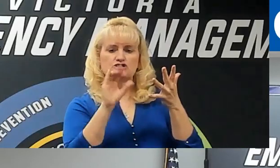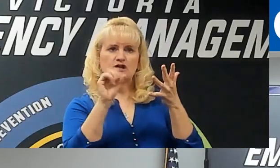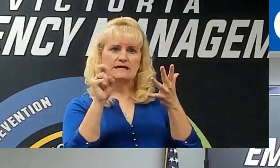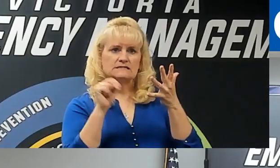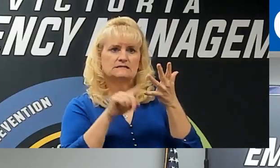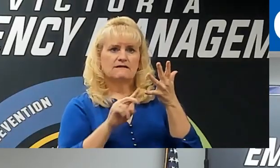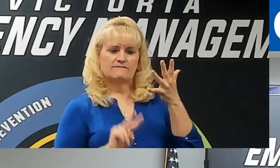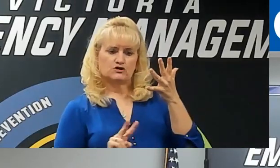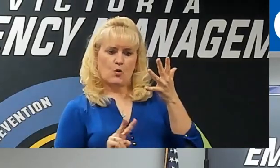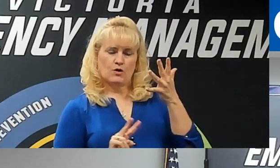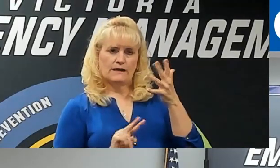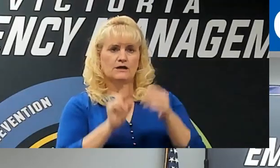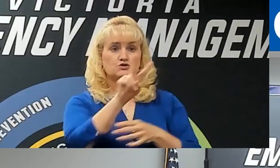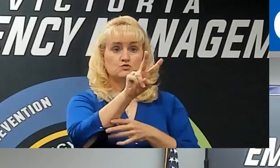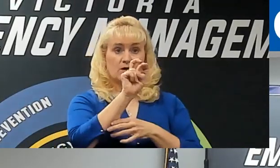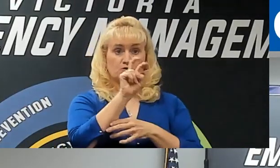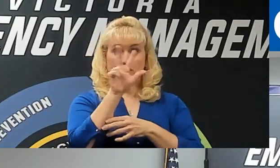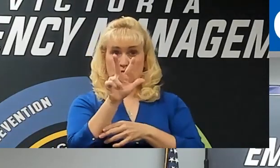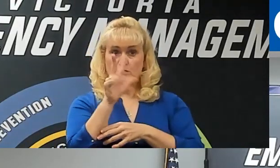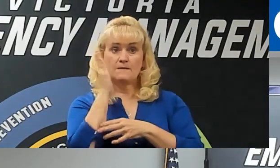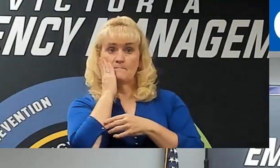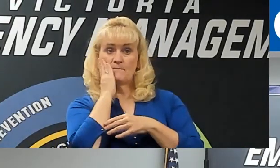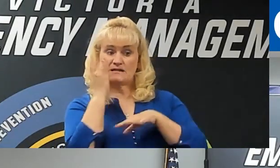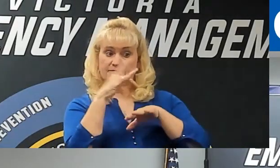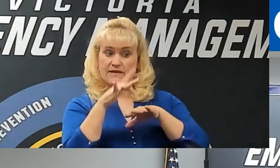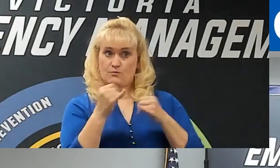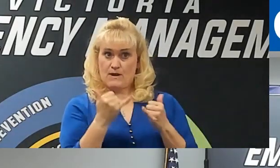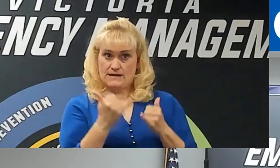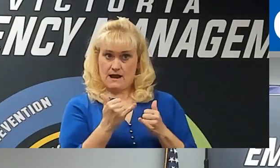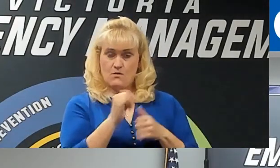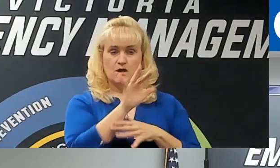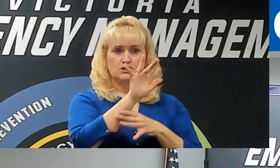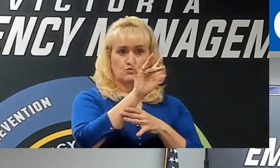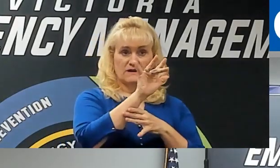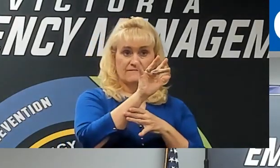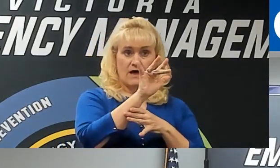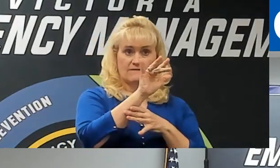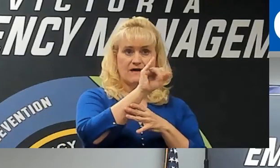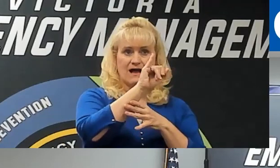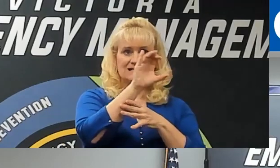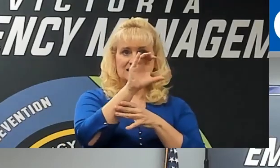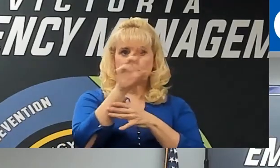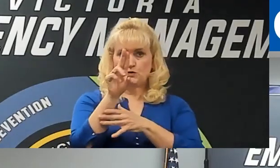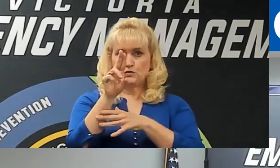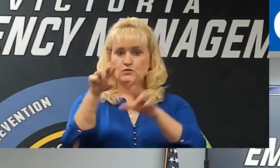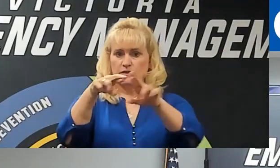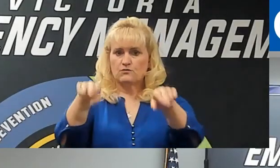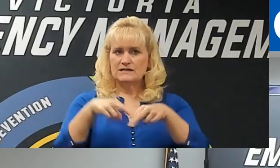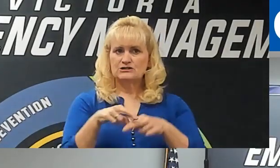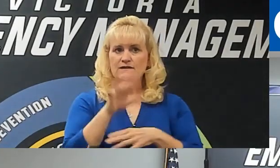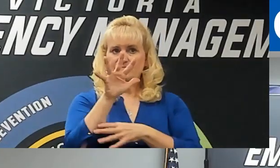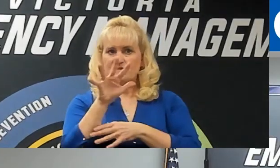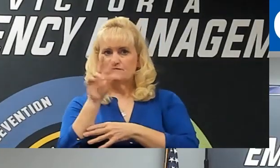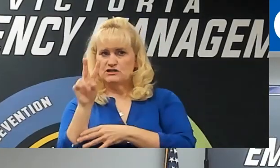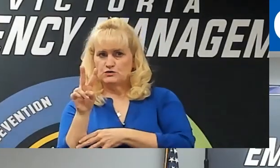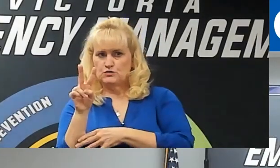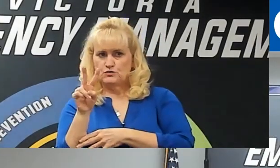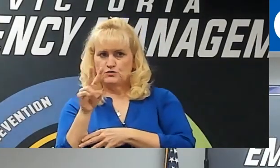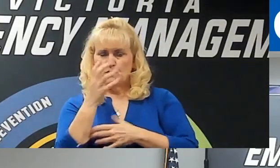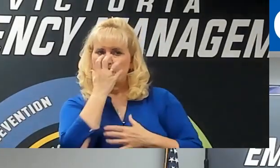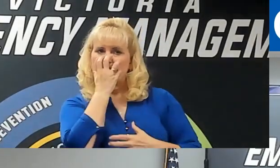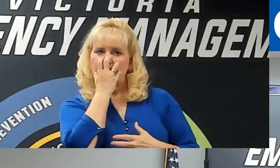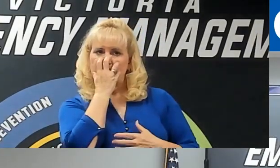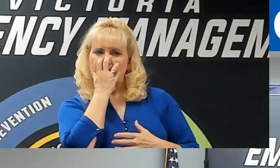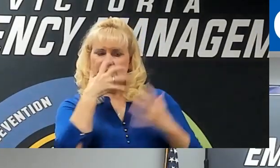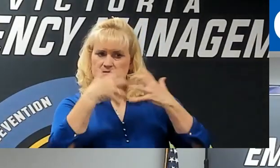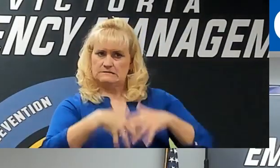There's 203 available beds right now. We have 25 available ICU beds in the region, and then 52 available vents in the region. That's as